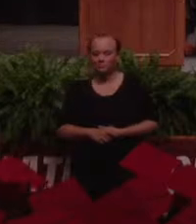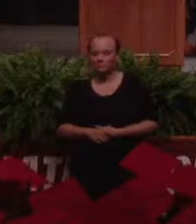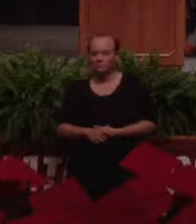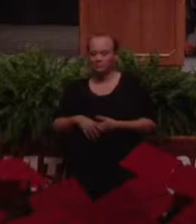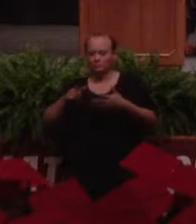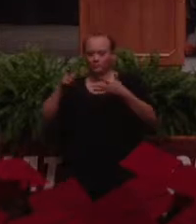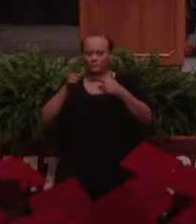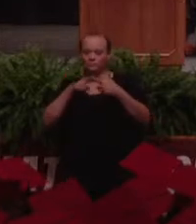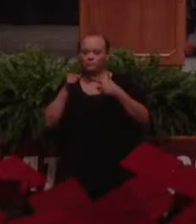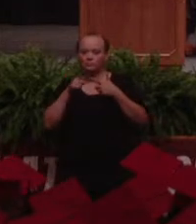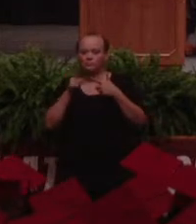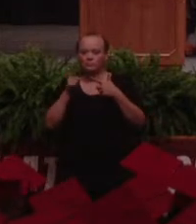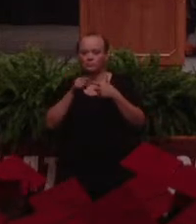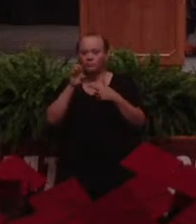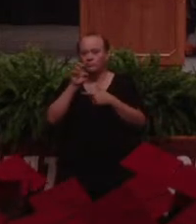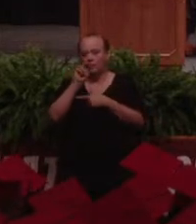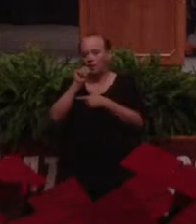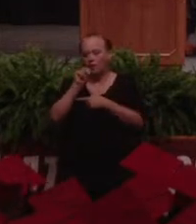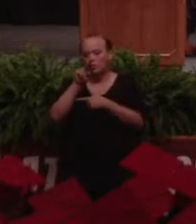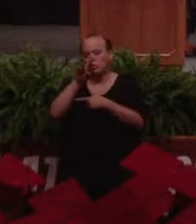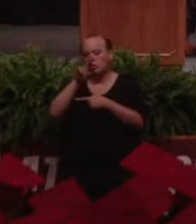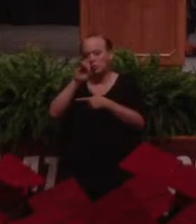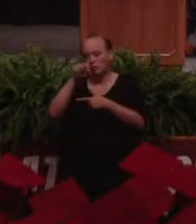Salutatorian Enrique Venegas Jr.